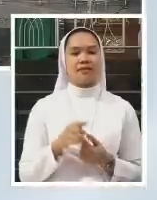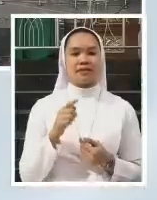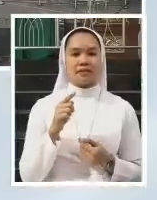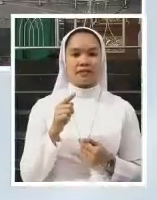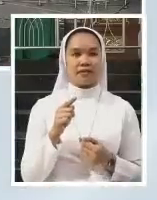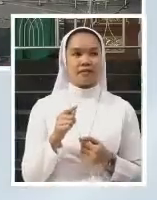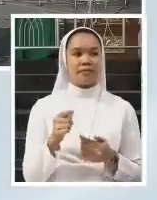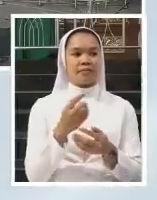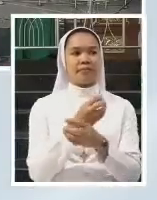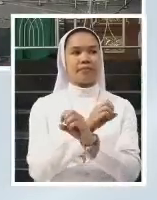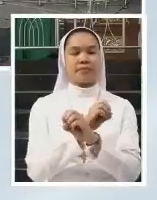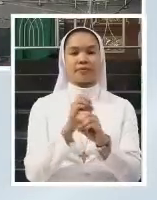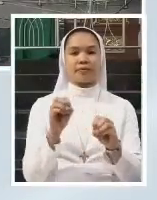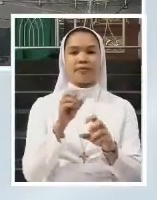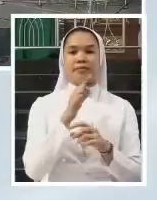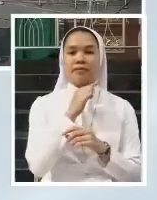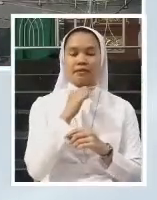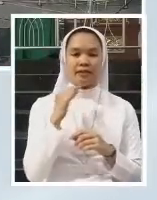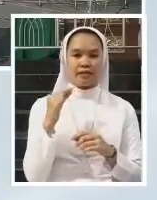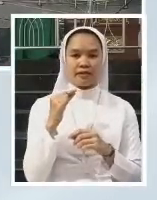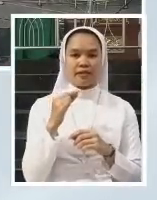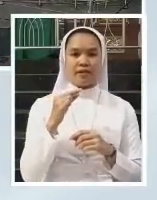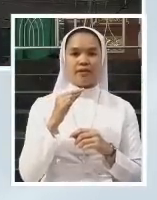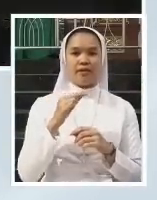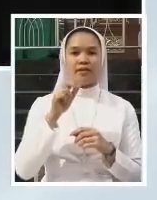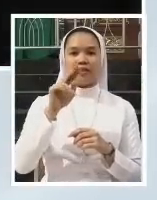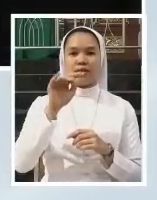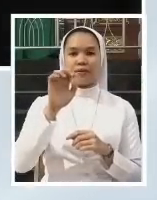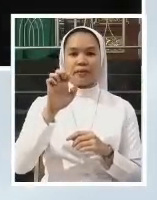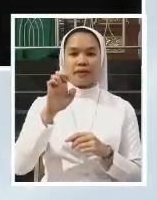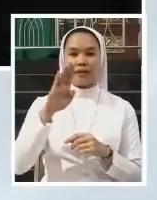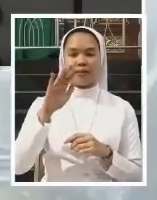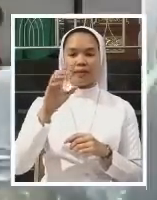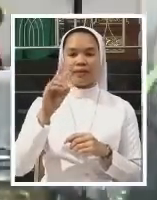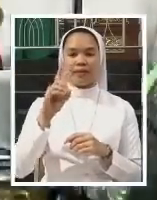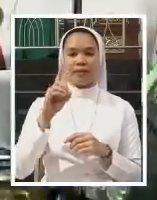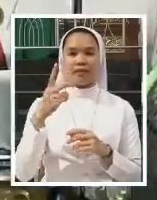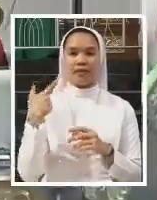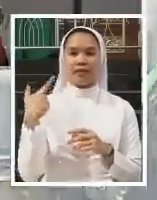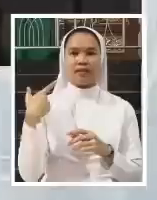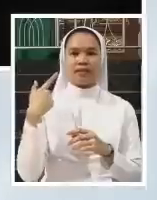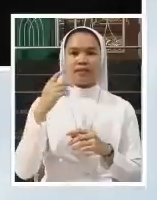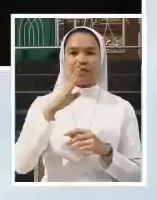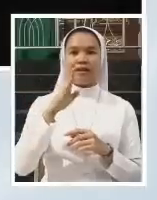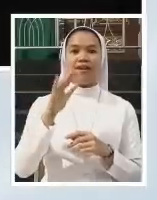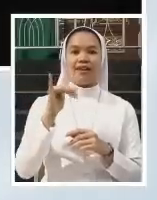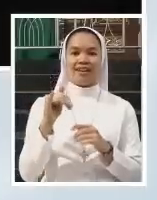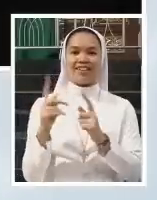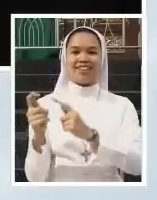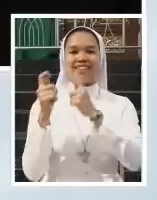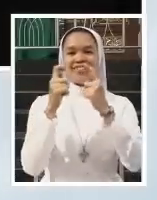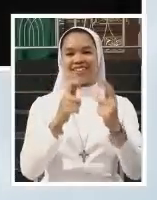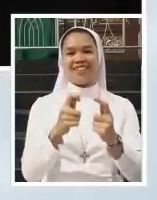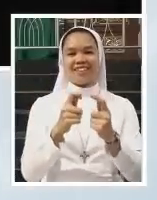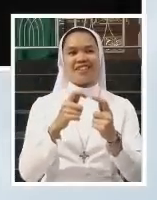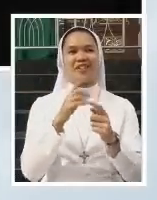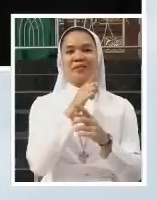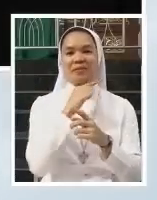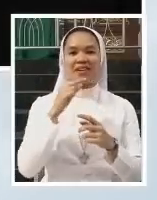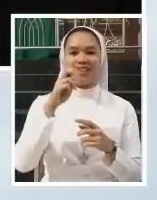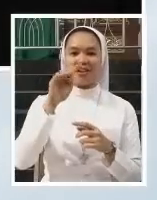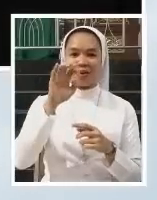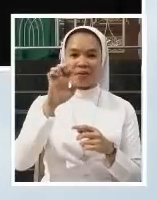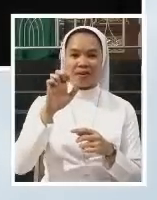Appointment, Reverend Monsignor Noe Bachola, Rector, Basilica Minore of Our Lady of Peña